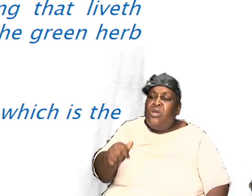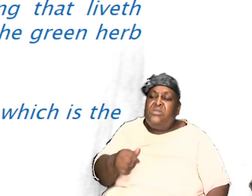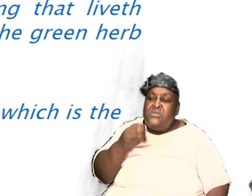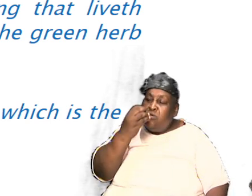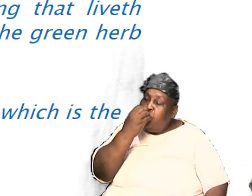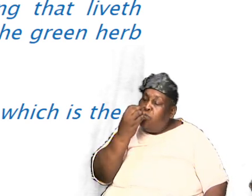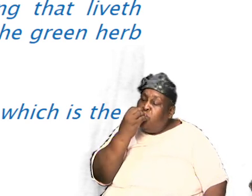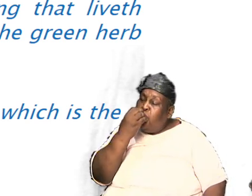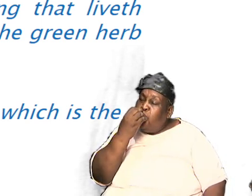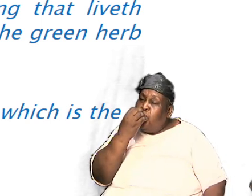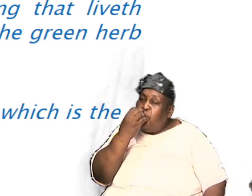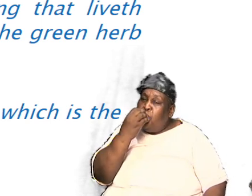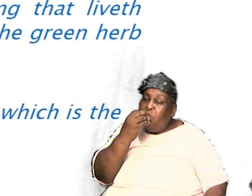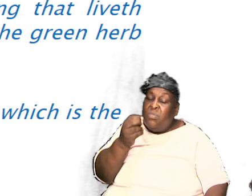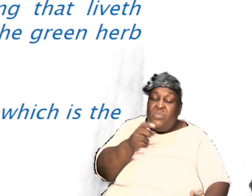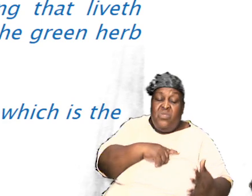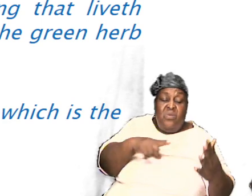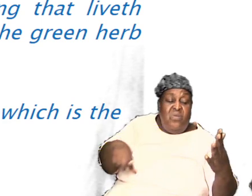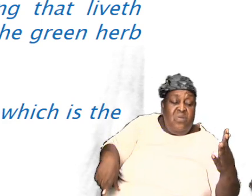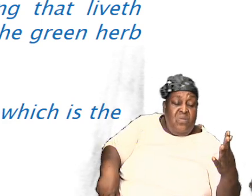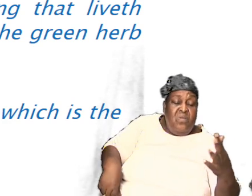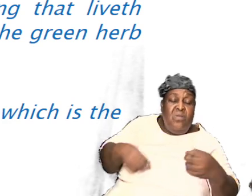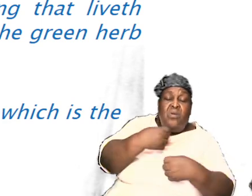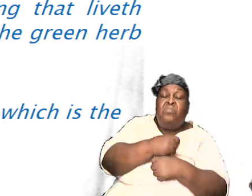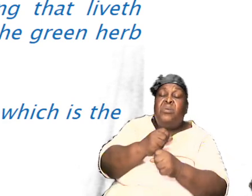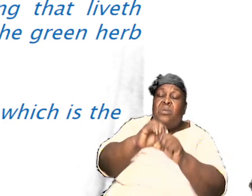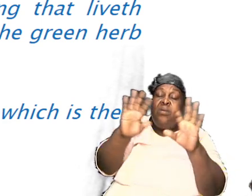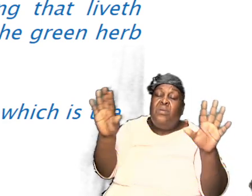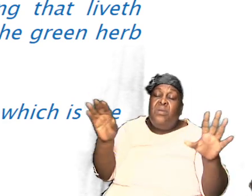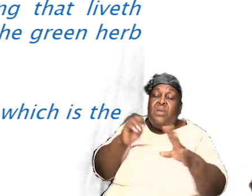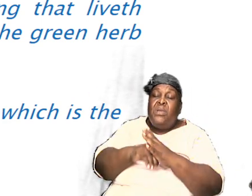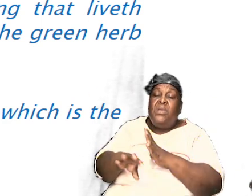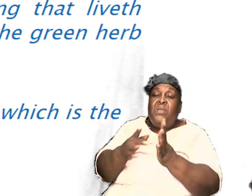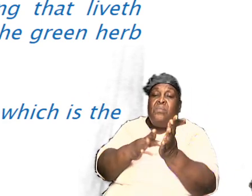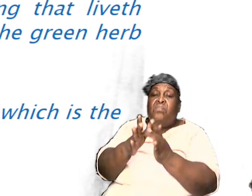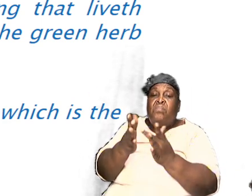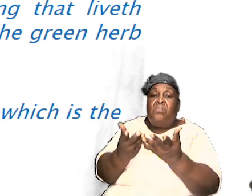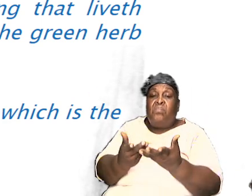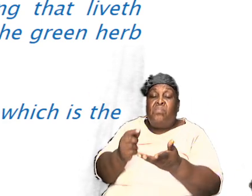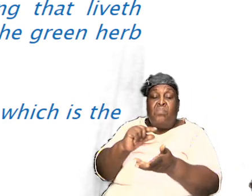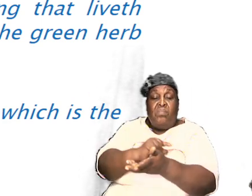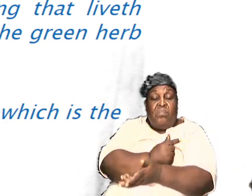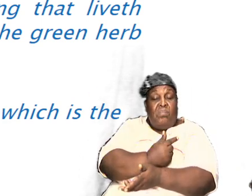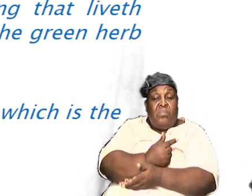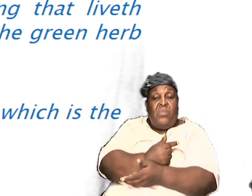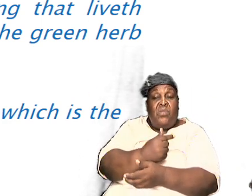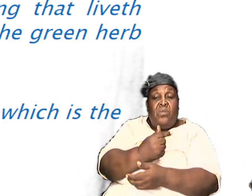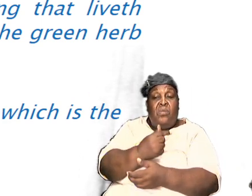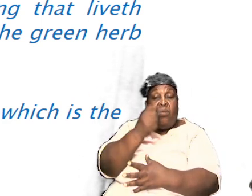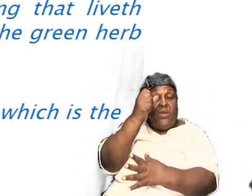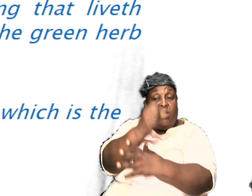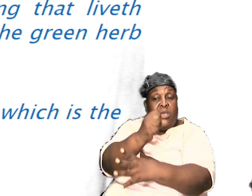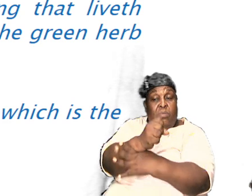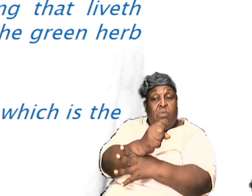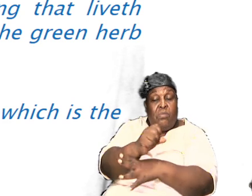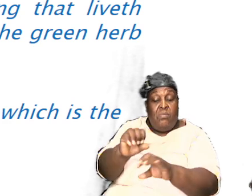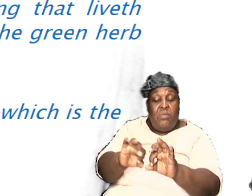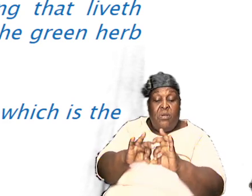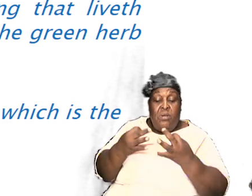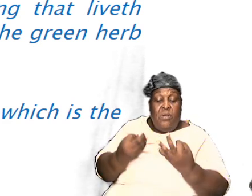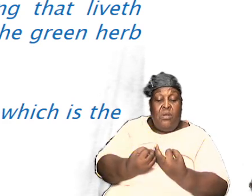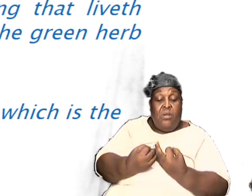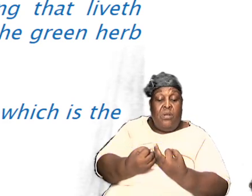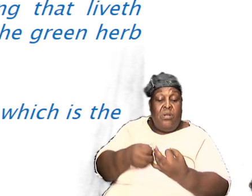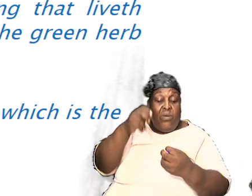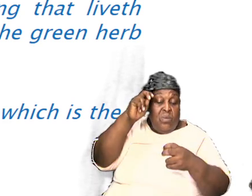So the Lord makes it clear from in the book of Genesis, you know, to Abraham and his family, to